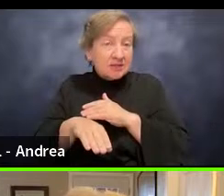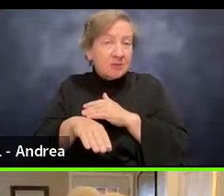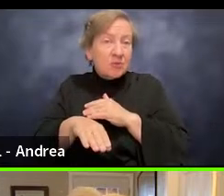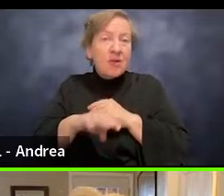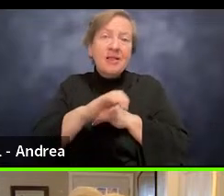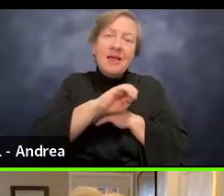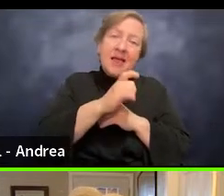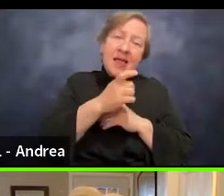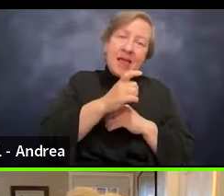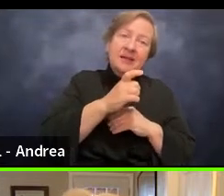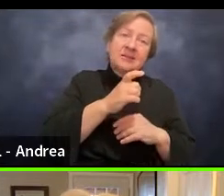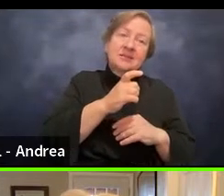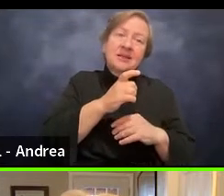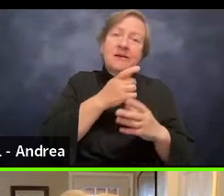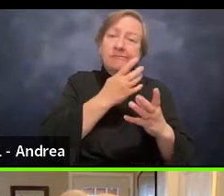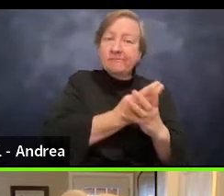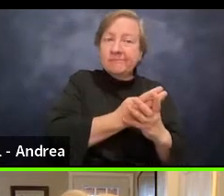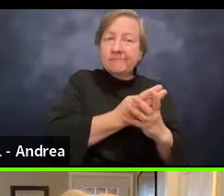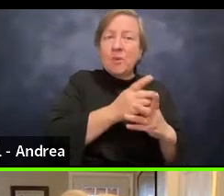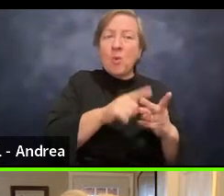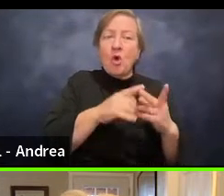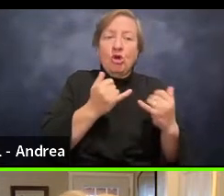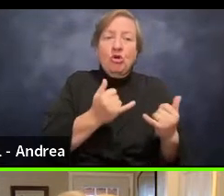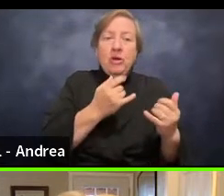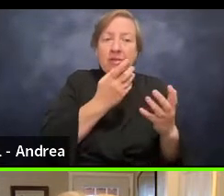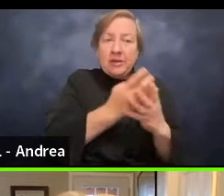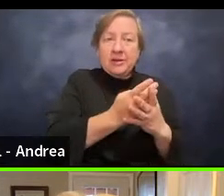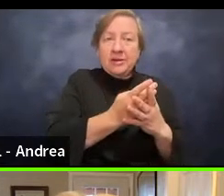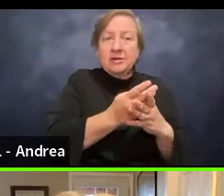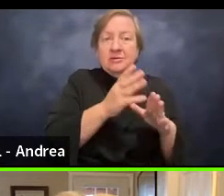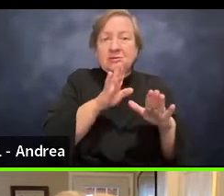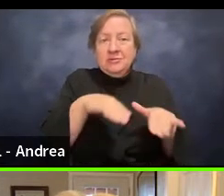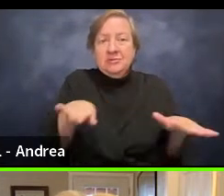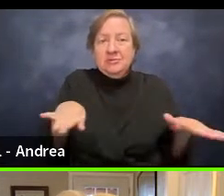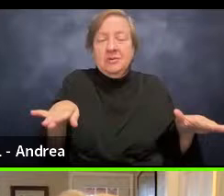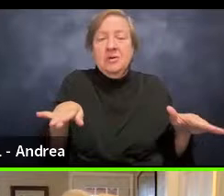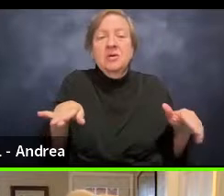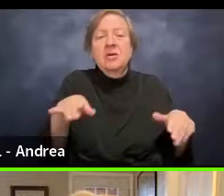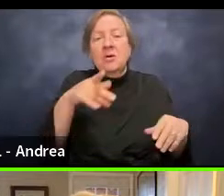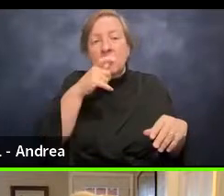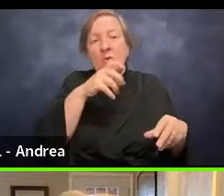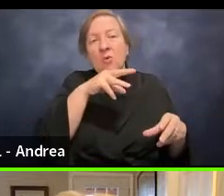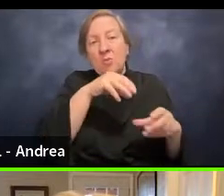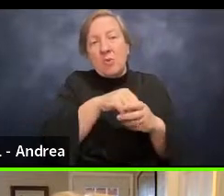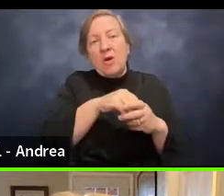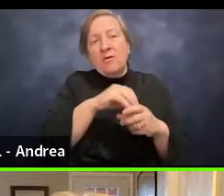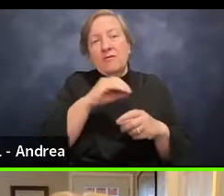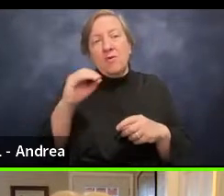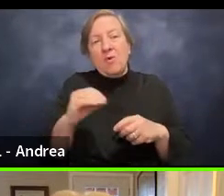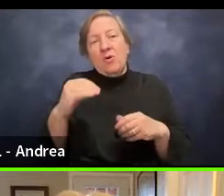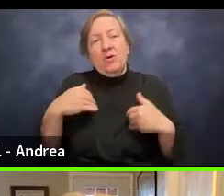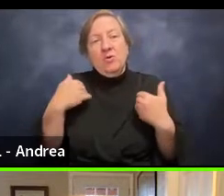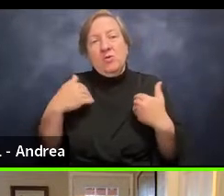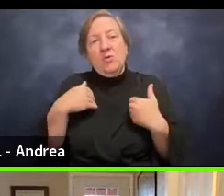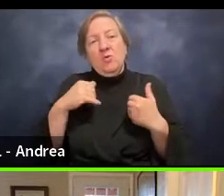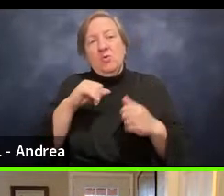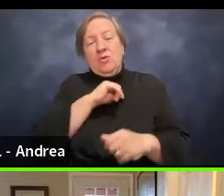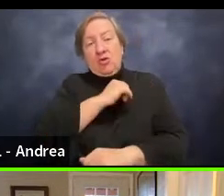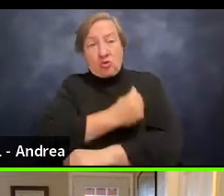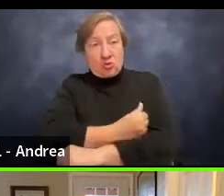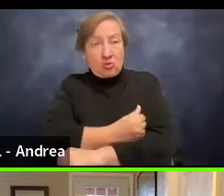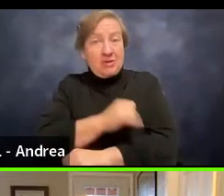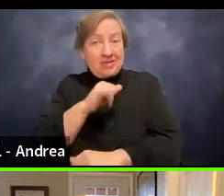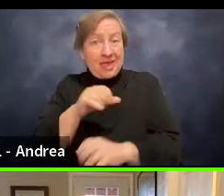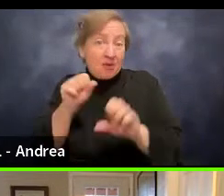ex-offenders or currently incarcerated juveniles who are part of the Oregon Youth Authority as being